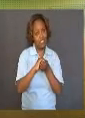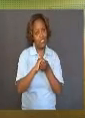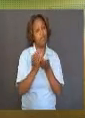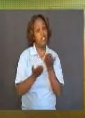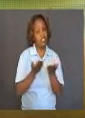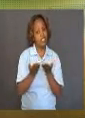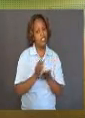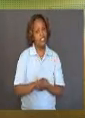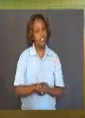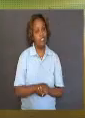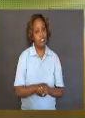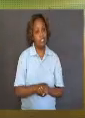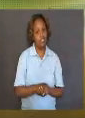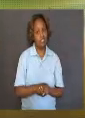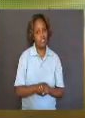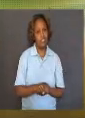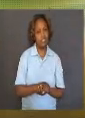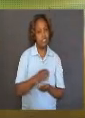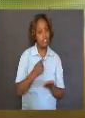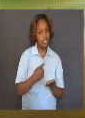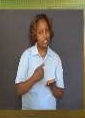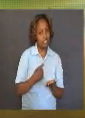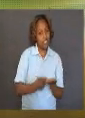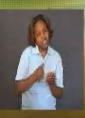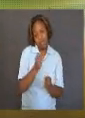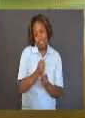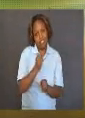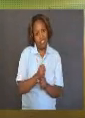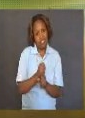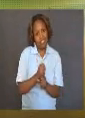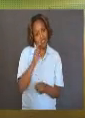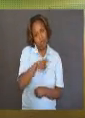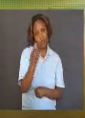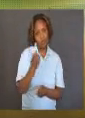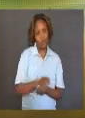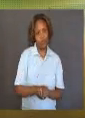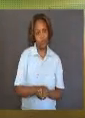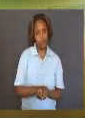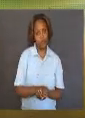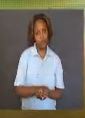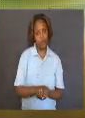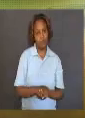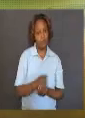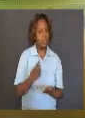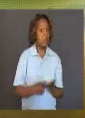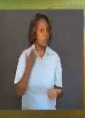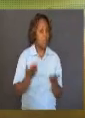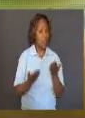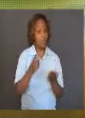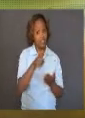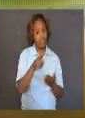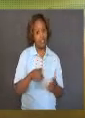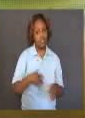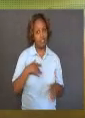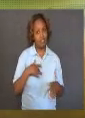It is right for you to perform the task you are given. This might make you